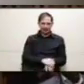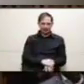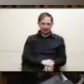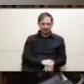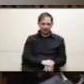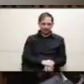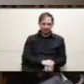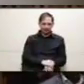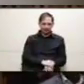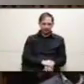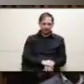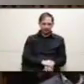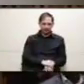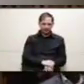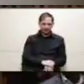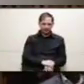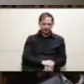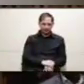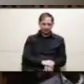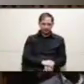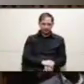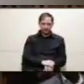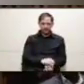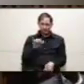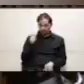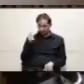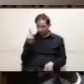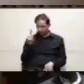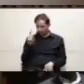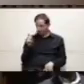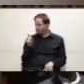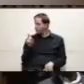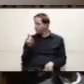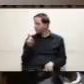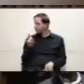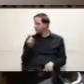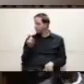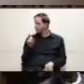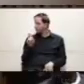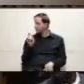All right. Is there any other question this side? Yeah, Yes, Chair.